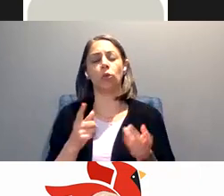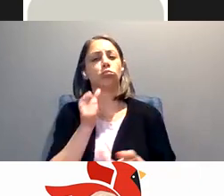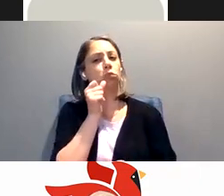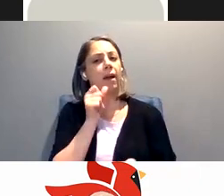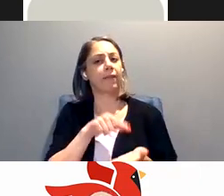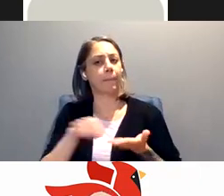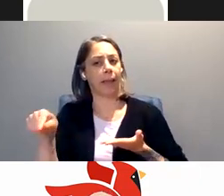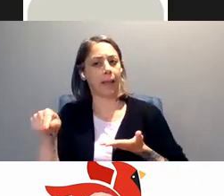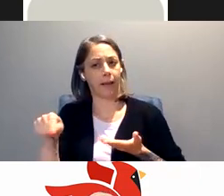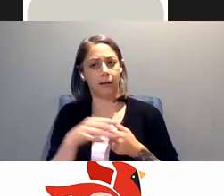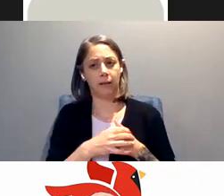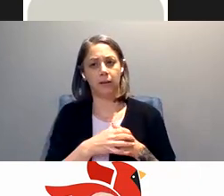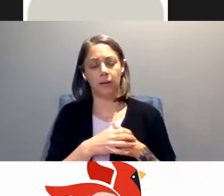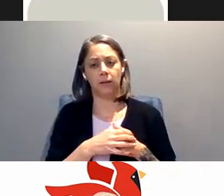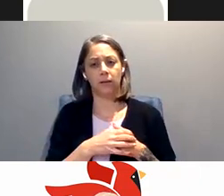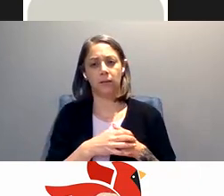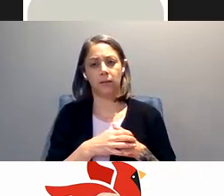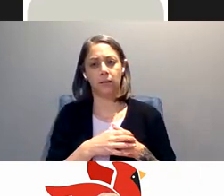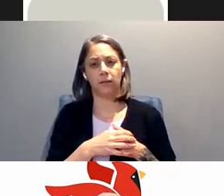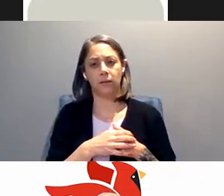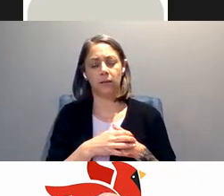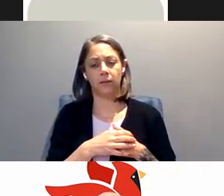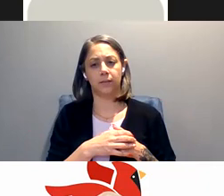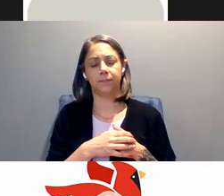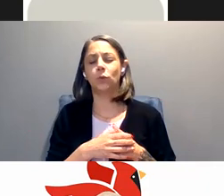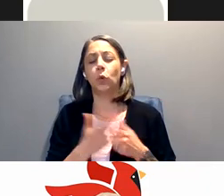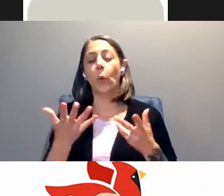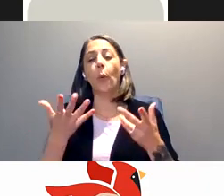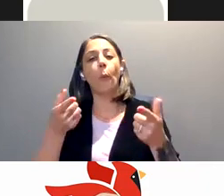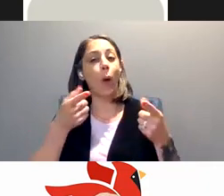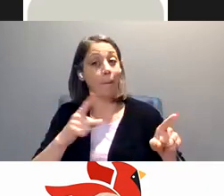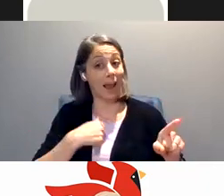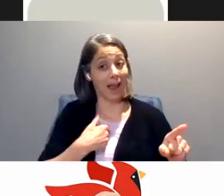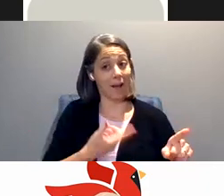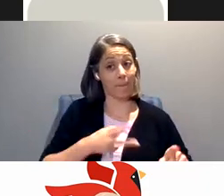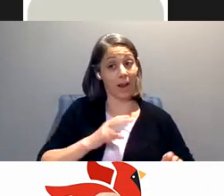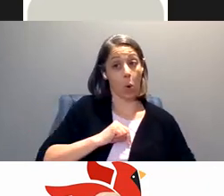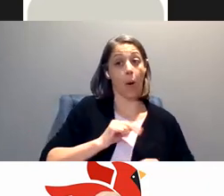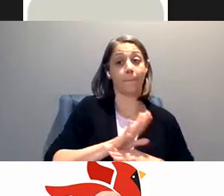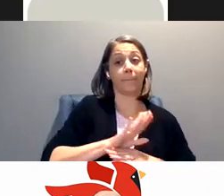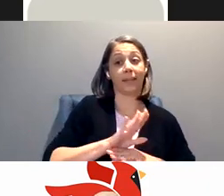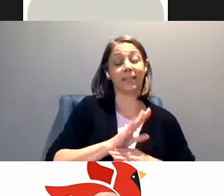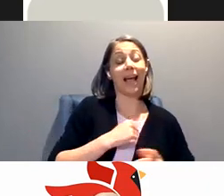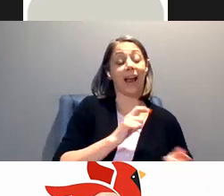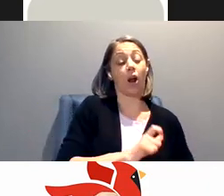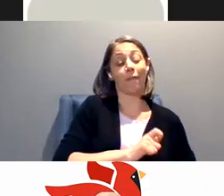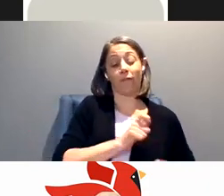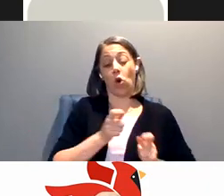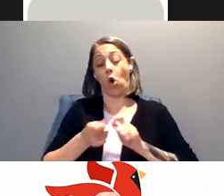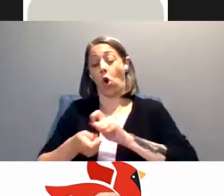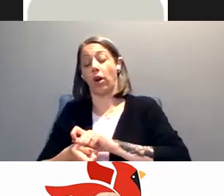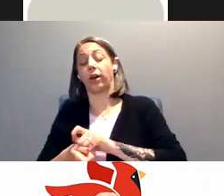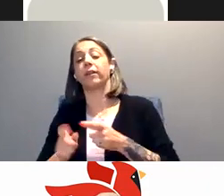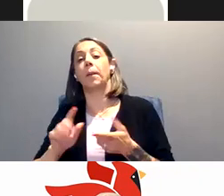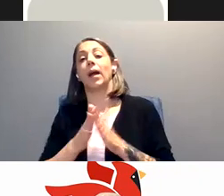like, what happened is I had my own business and I converted it into a